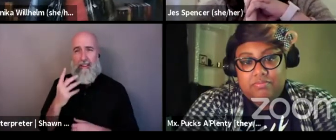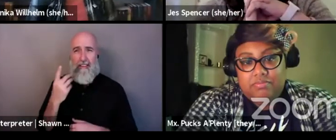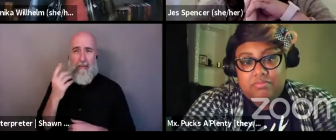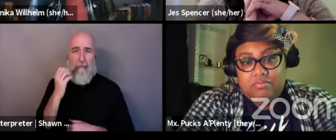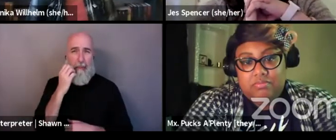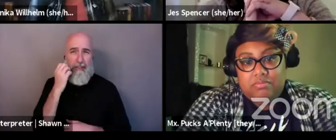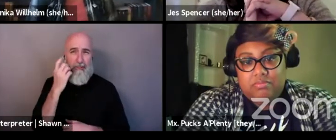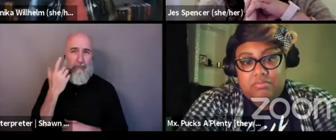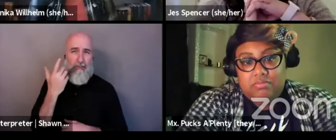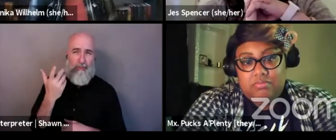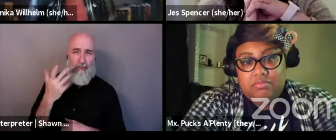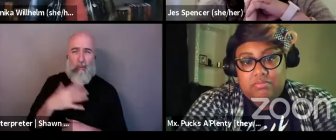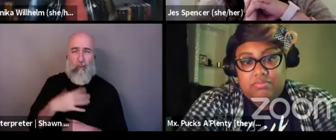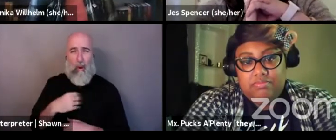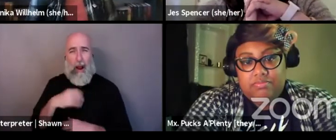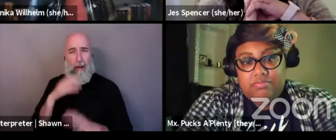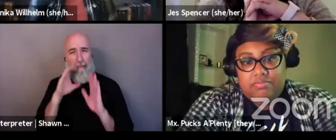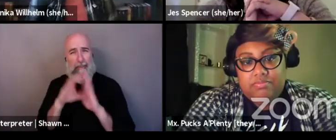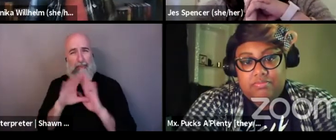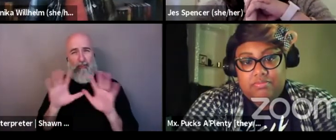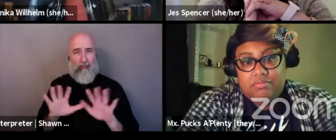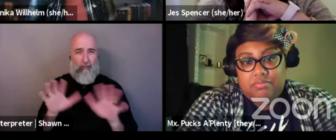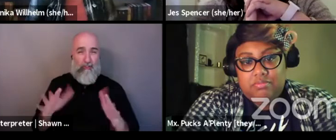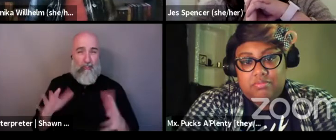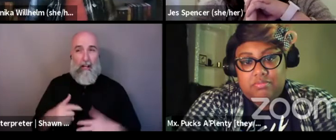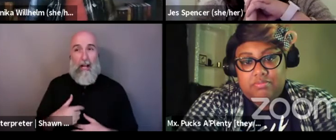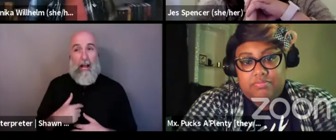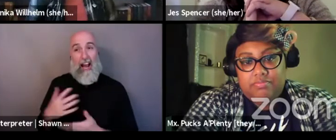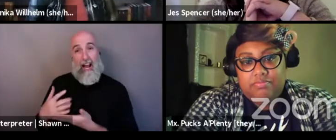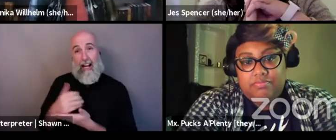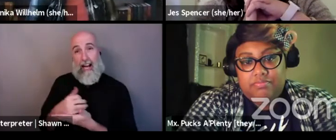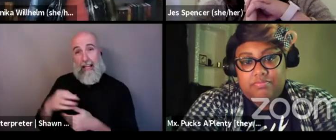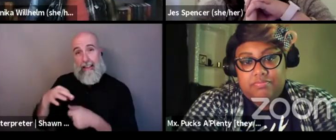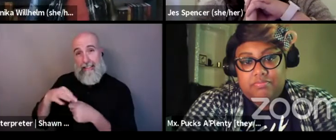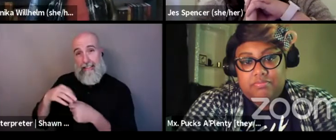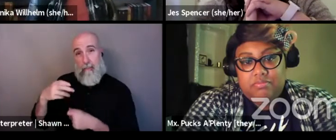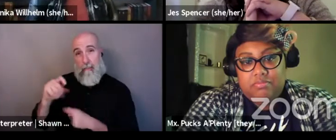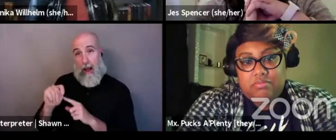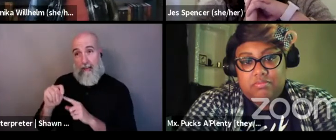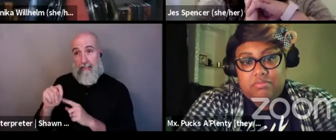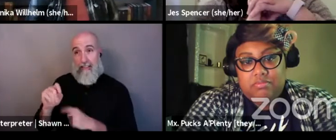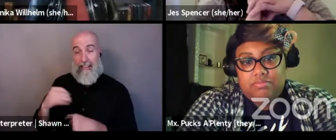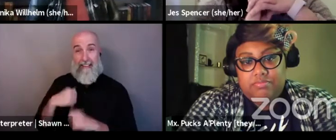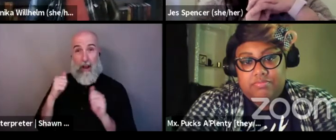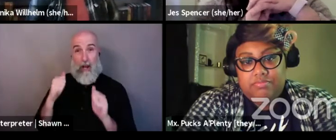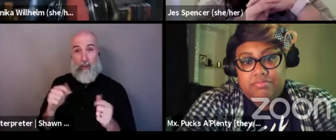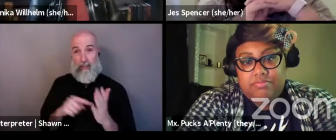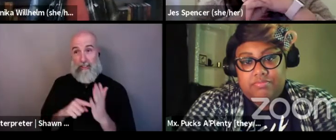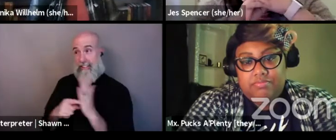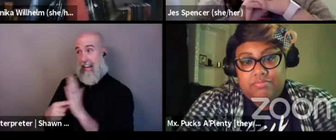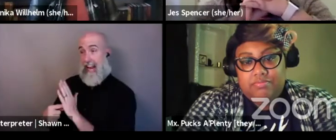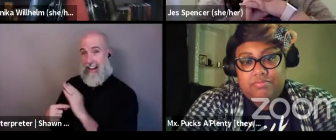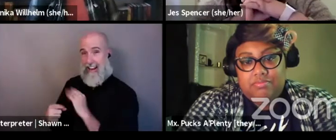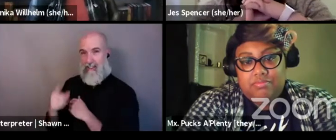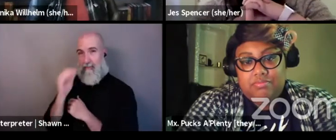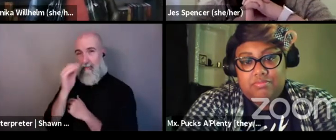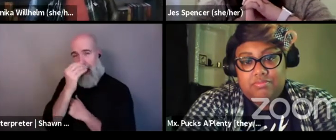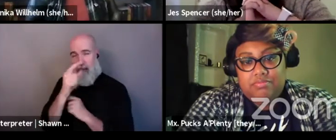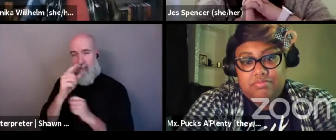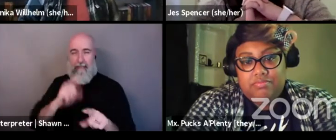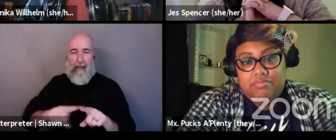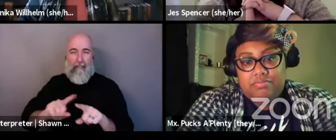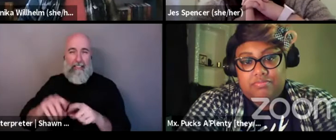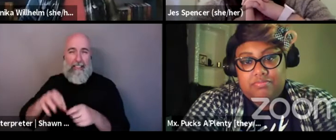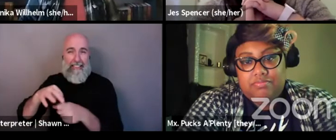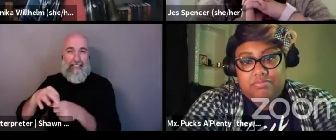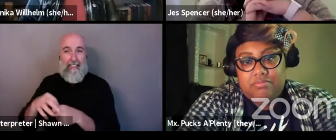white pictures of sorts. I collect teapots. If I was able to scan to my left, there's flowers and also various teas.